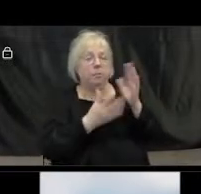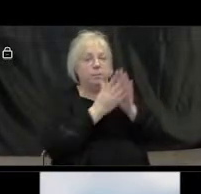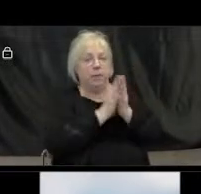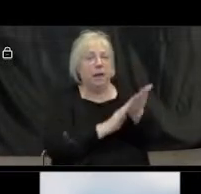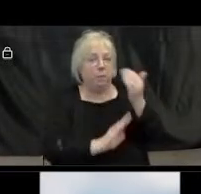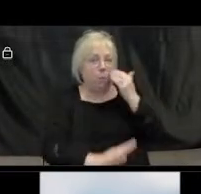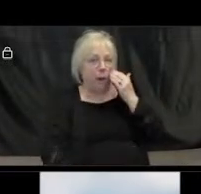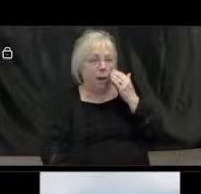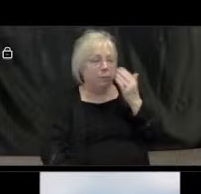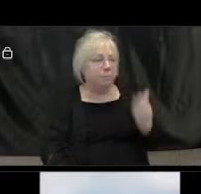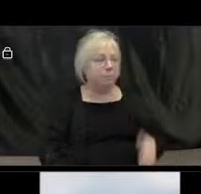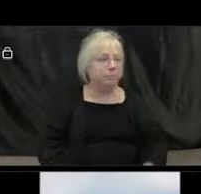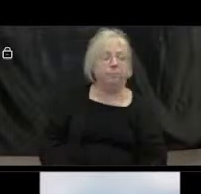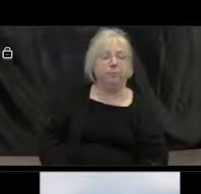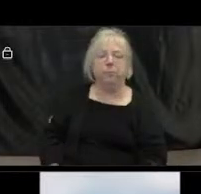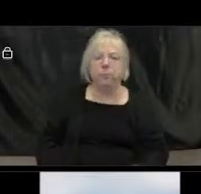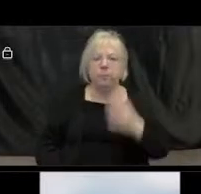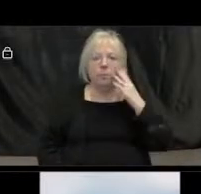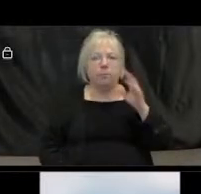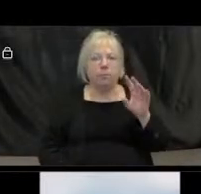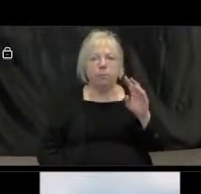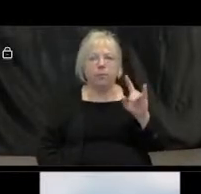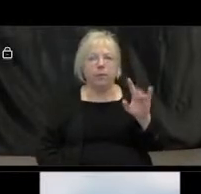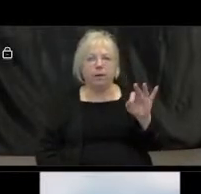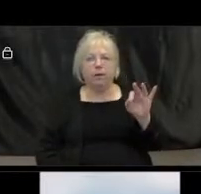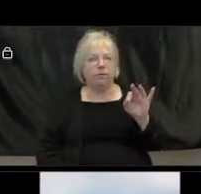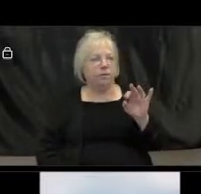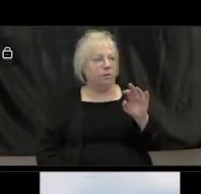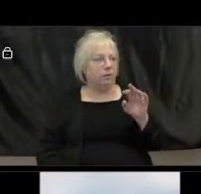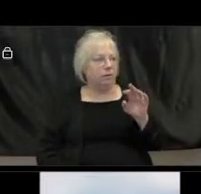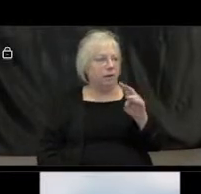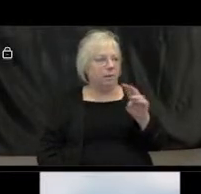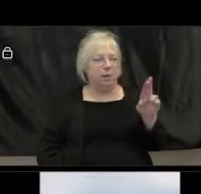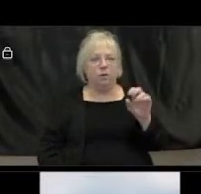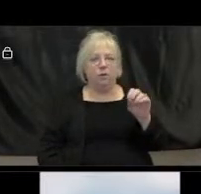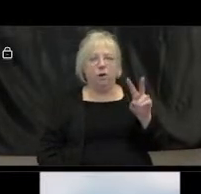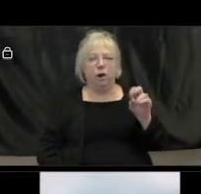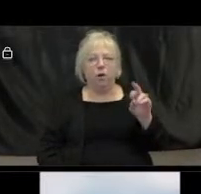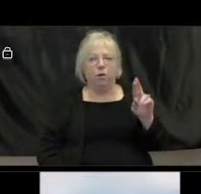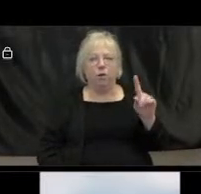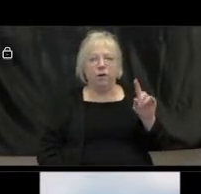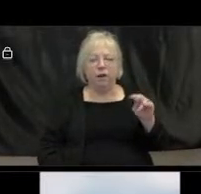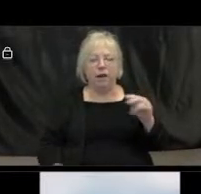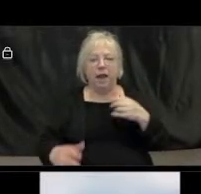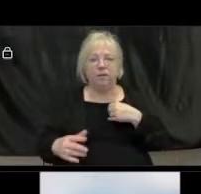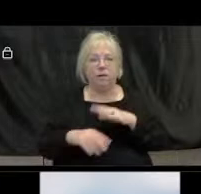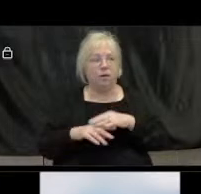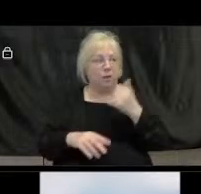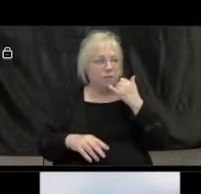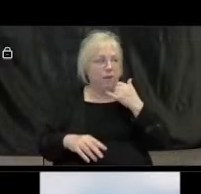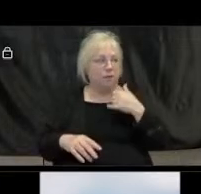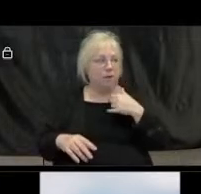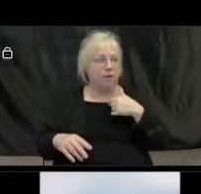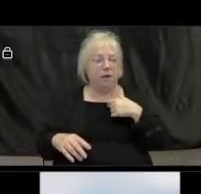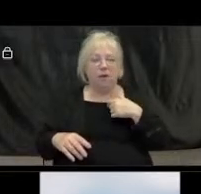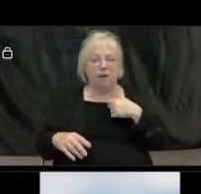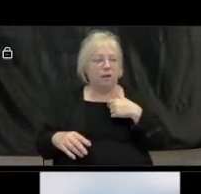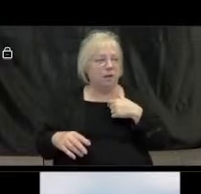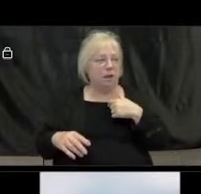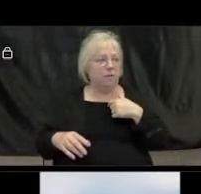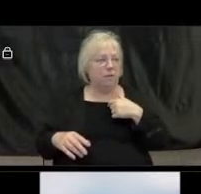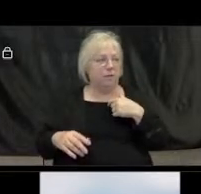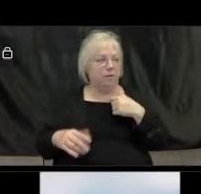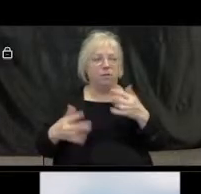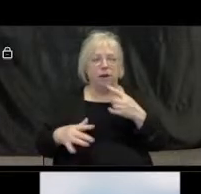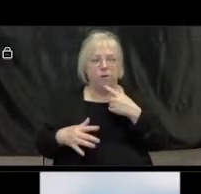that. Yes. I don't know if Mr. Overton made it back on. He's listening on my phone. He kind of got dropped off, so he's already kind of told me